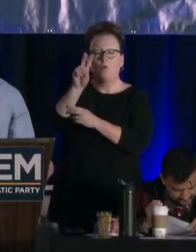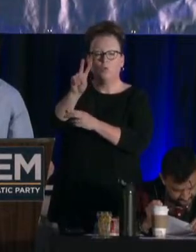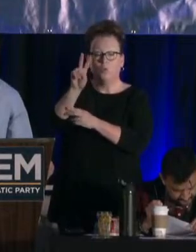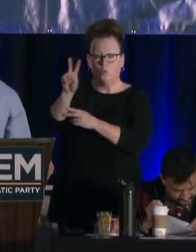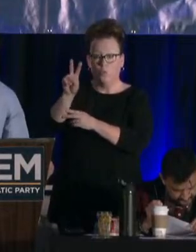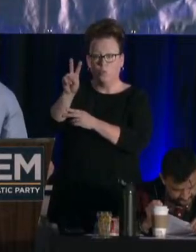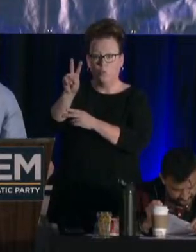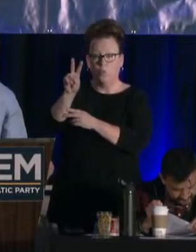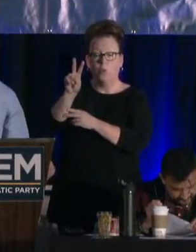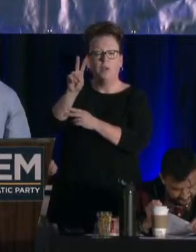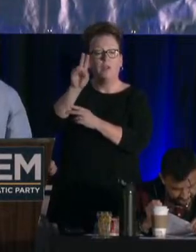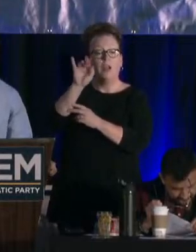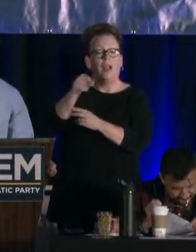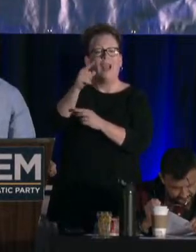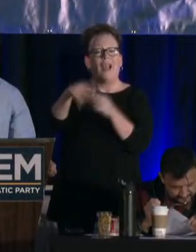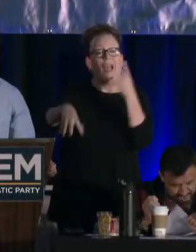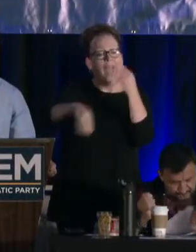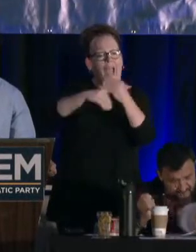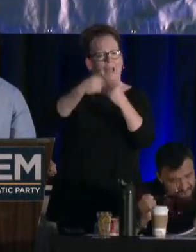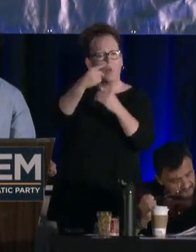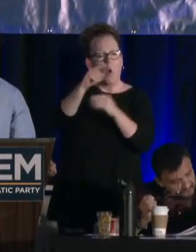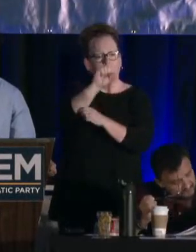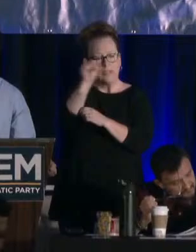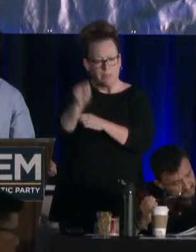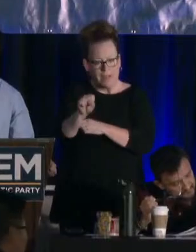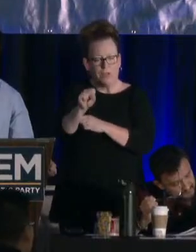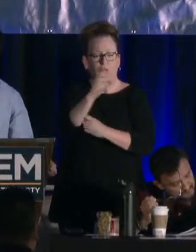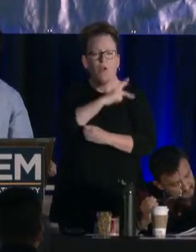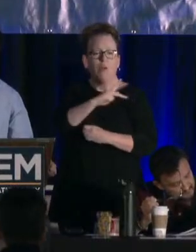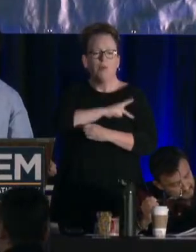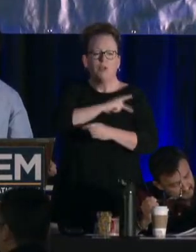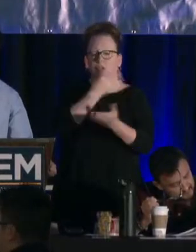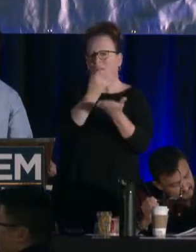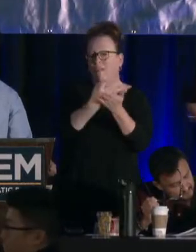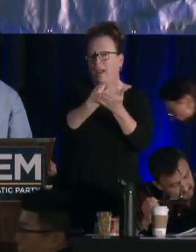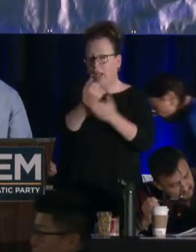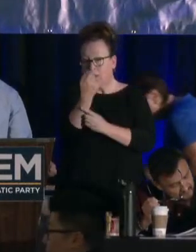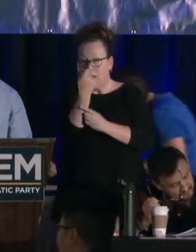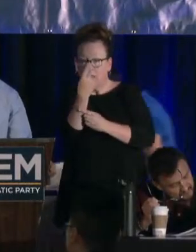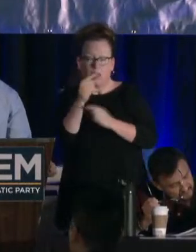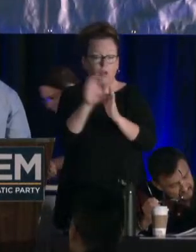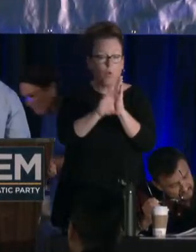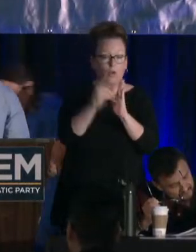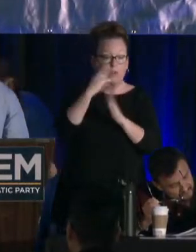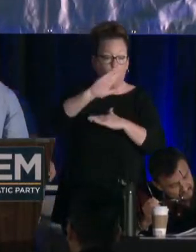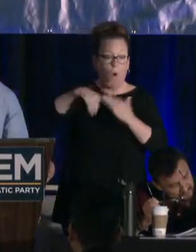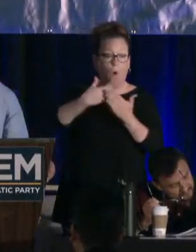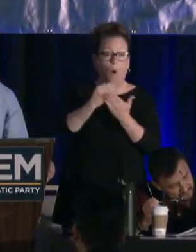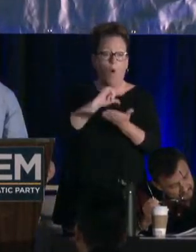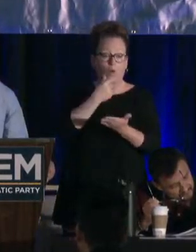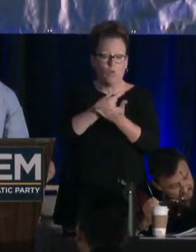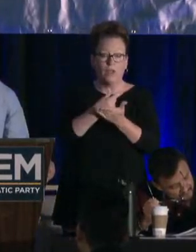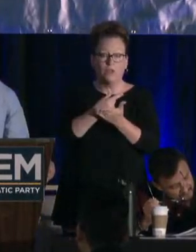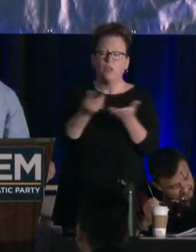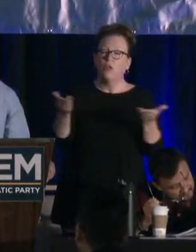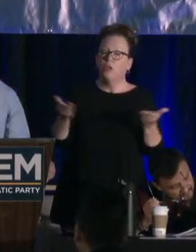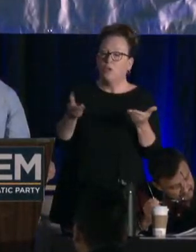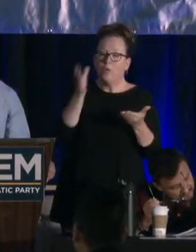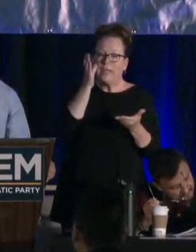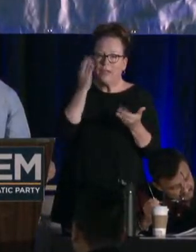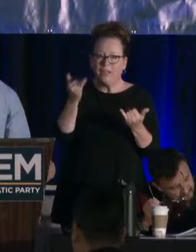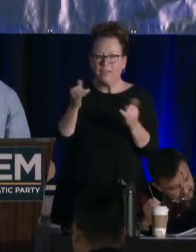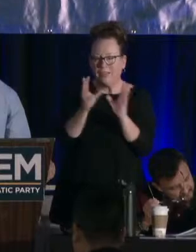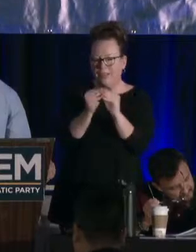23-0022, adds one semester personal finance course to high school graduation requirements. So we'll hear discussion. And again,